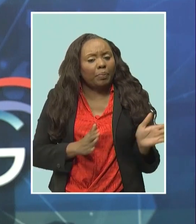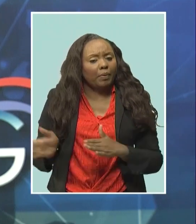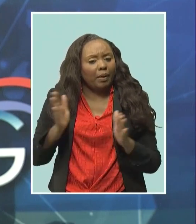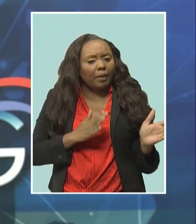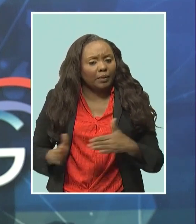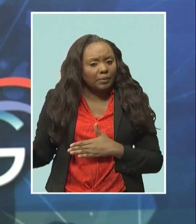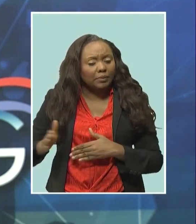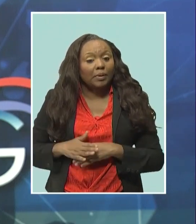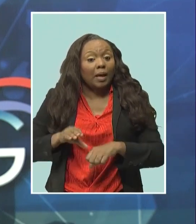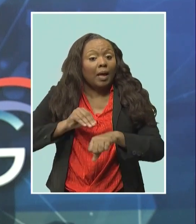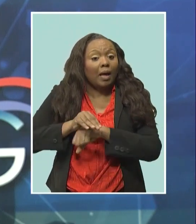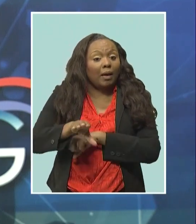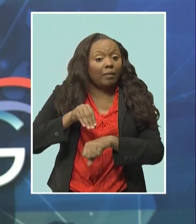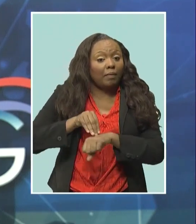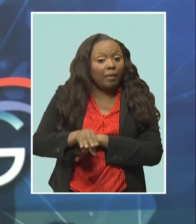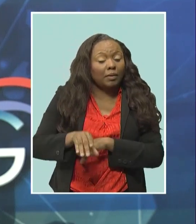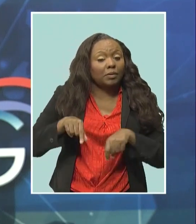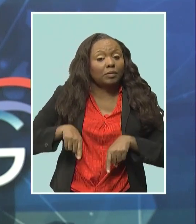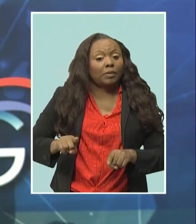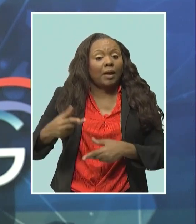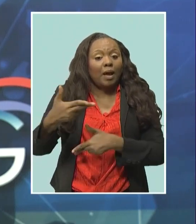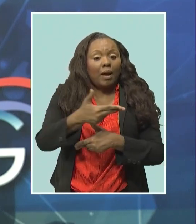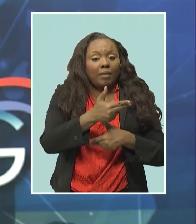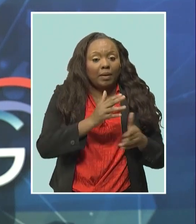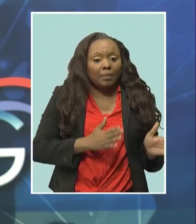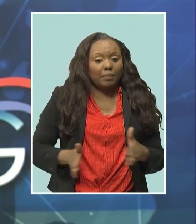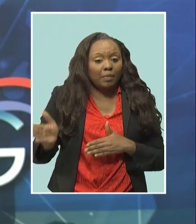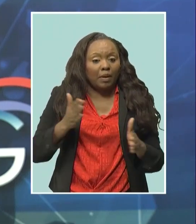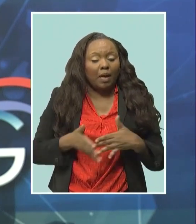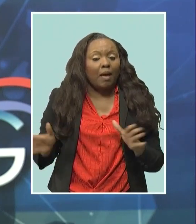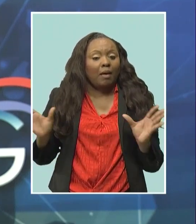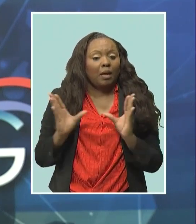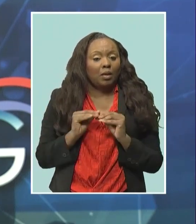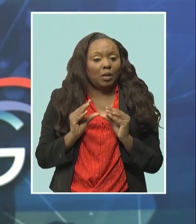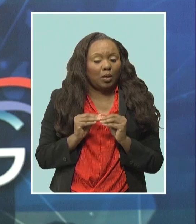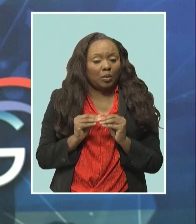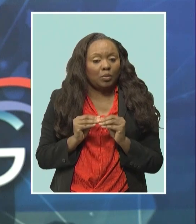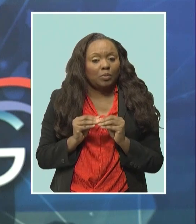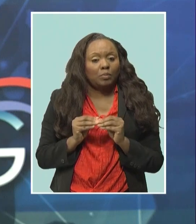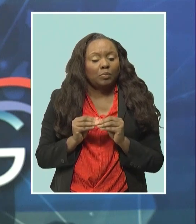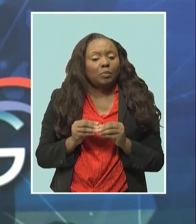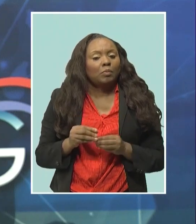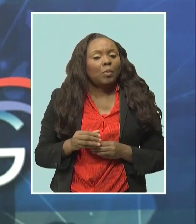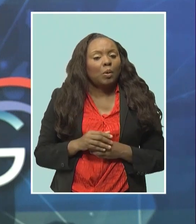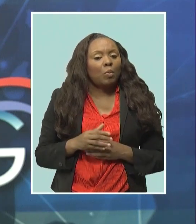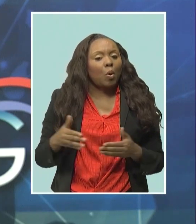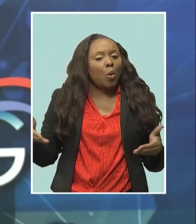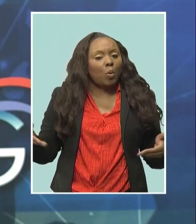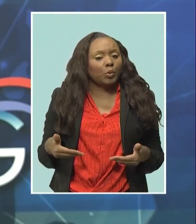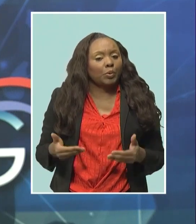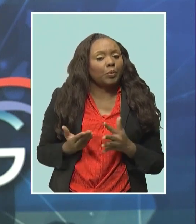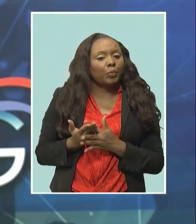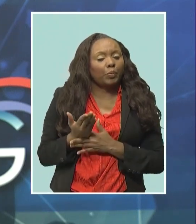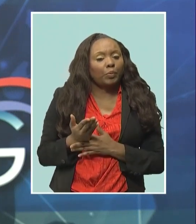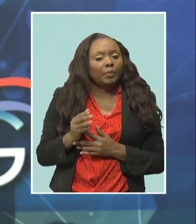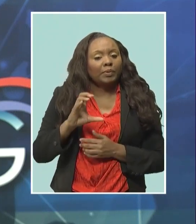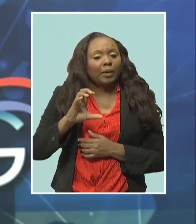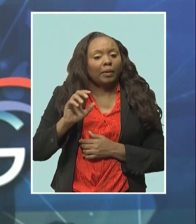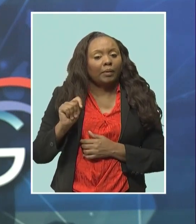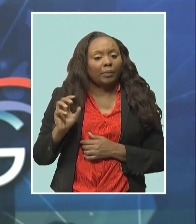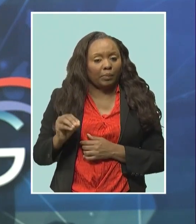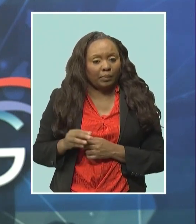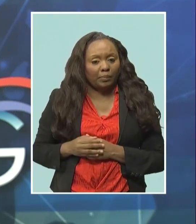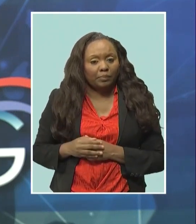came during a Hurricane Preparedness and Climate Outlook Forum hosted by the CTO. He says the region's tourism sector continues